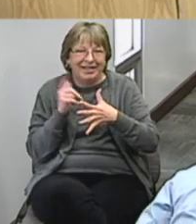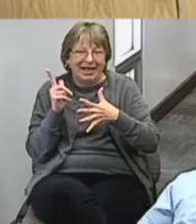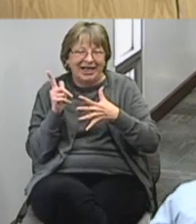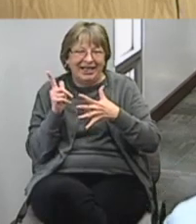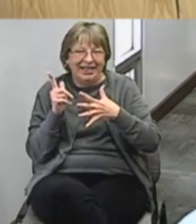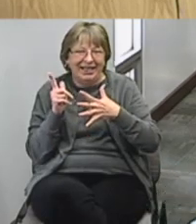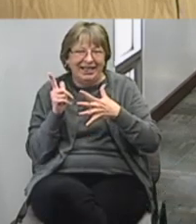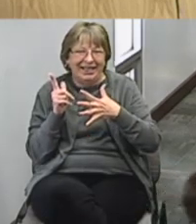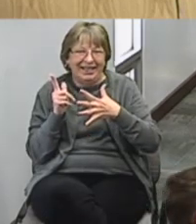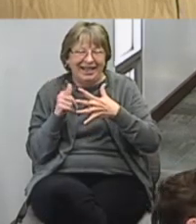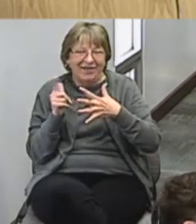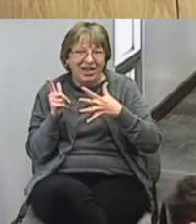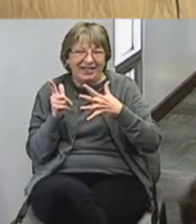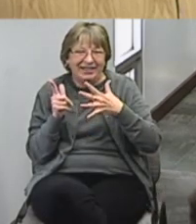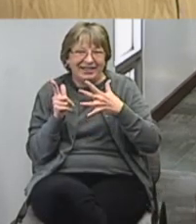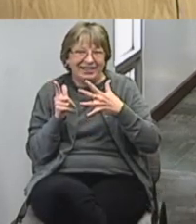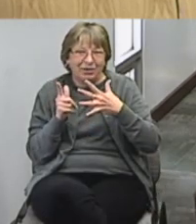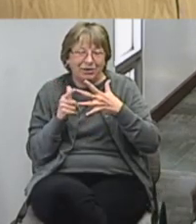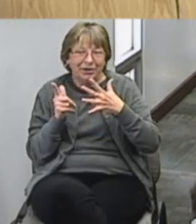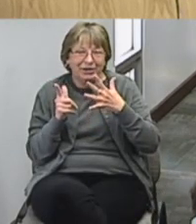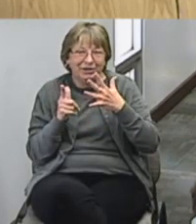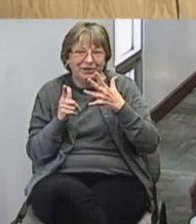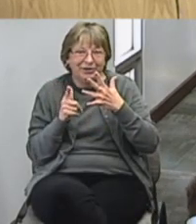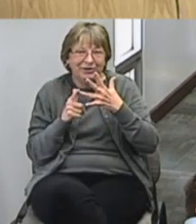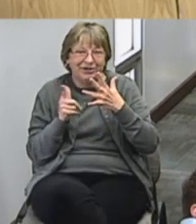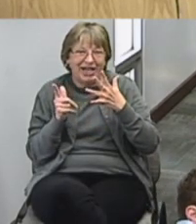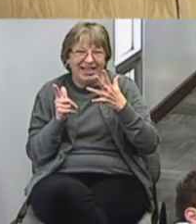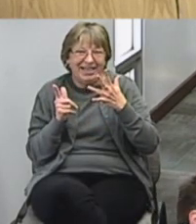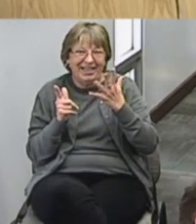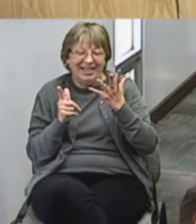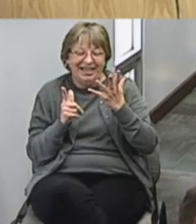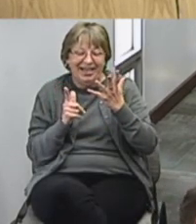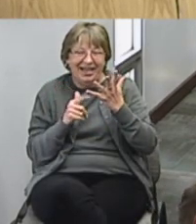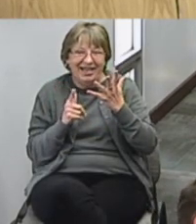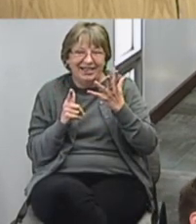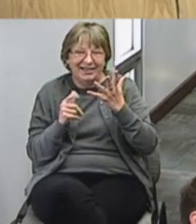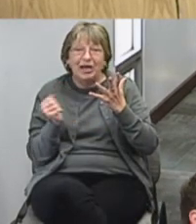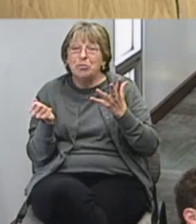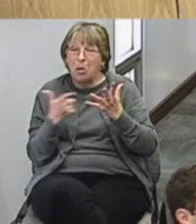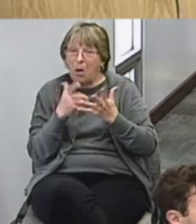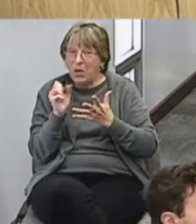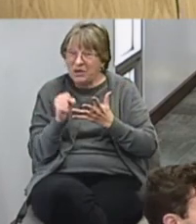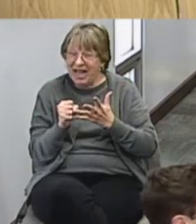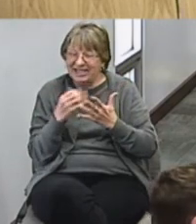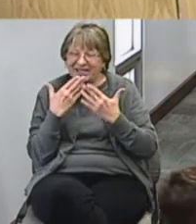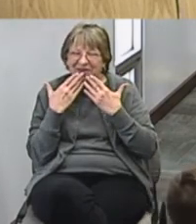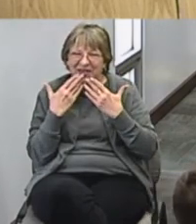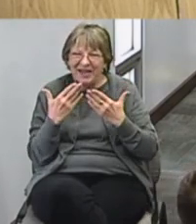Deckent, Yes. Dave Line. Yes. Soldner. Yes. Tyra Stickervallo. Yes. Inskeep. Yes.